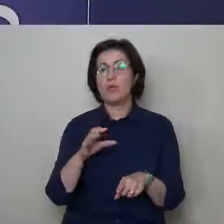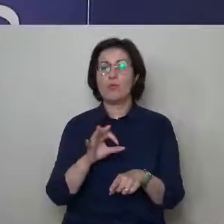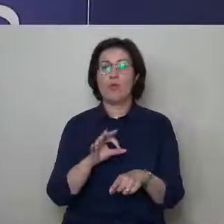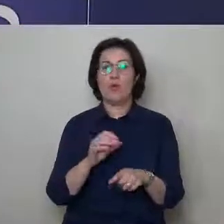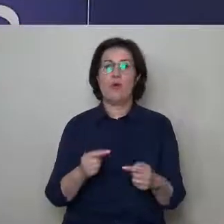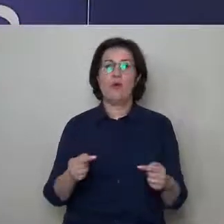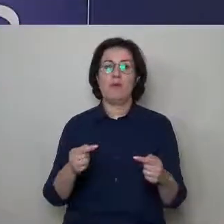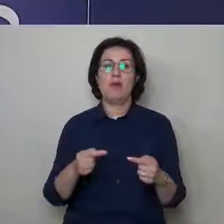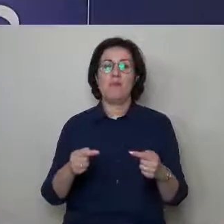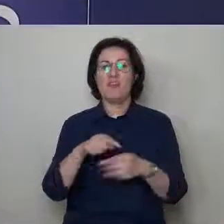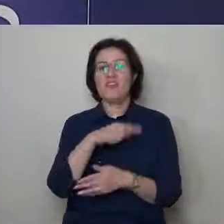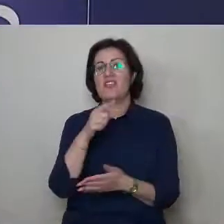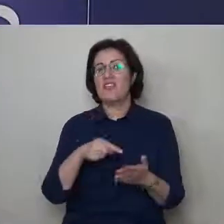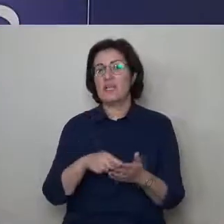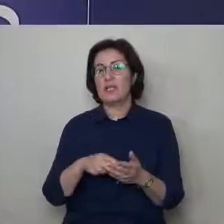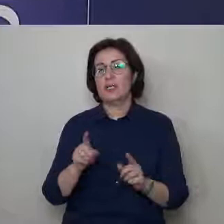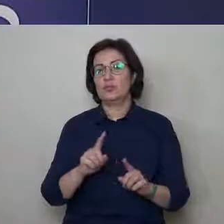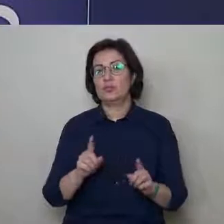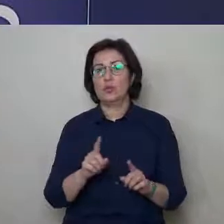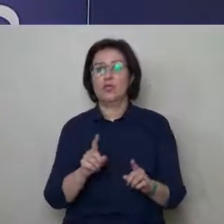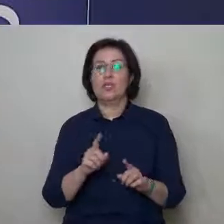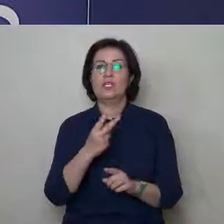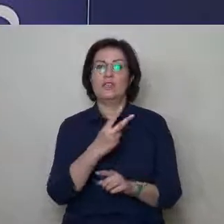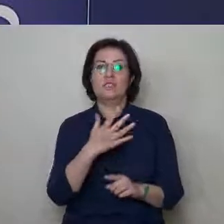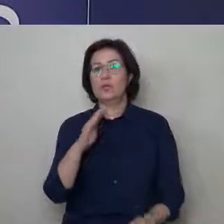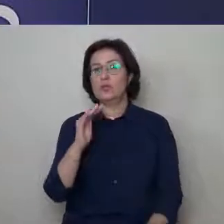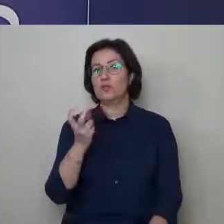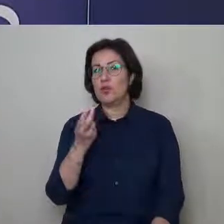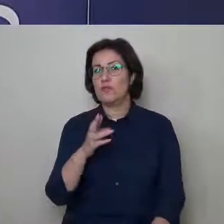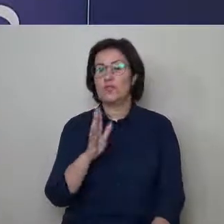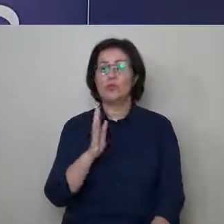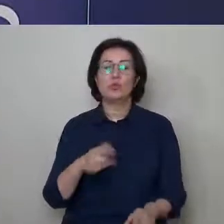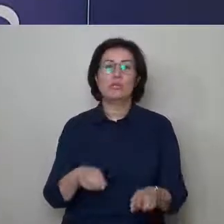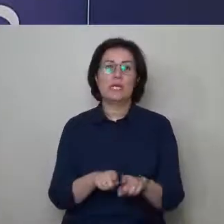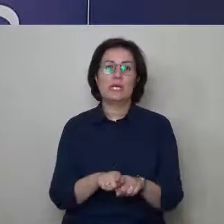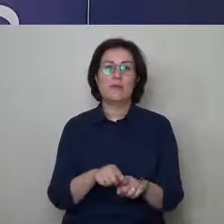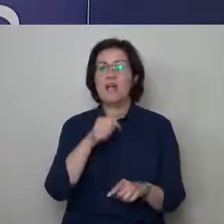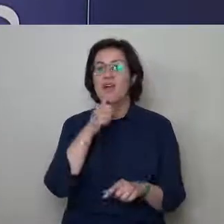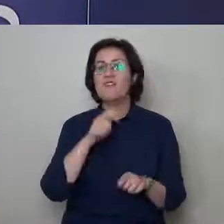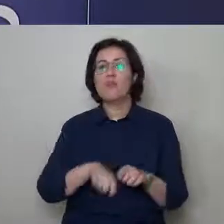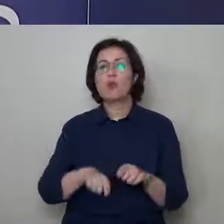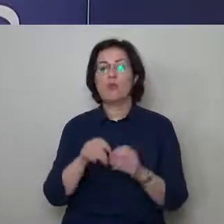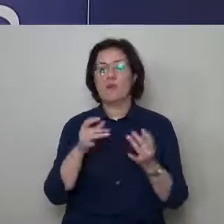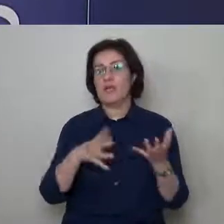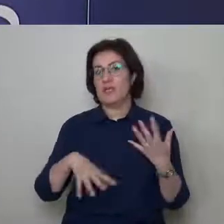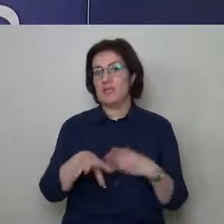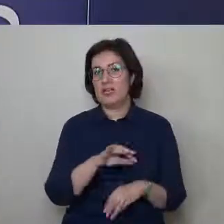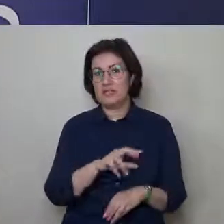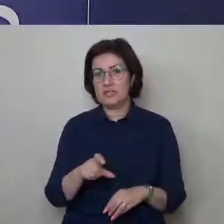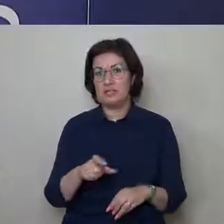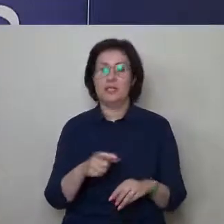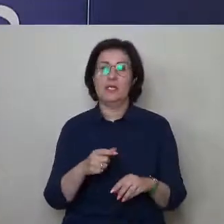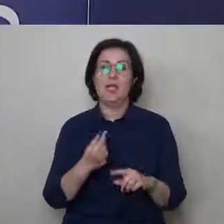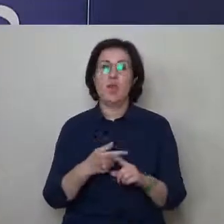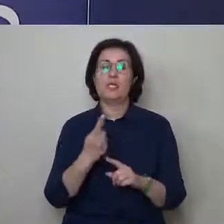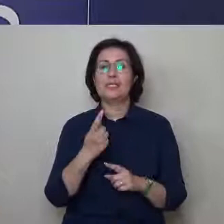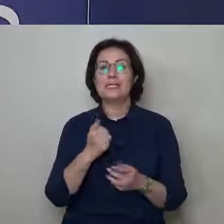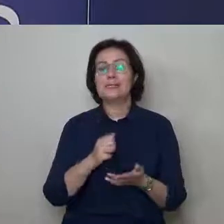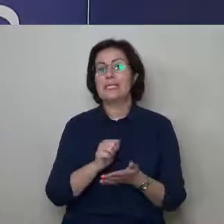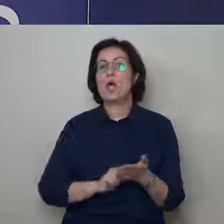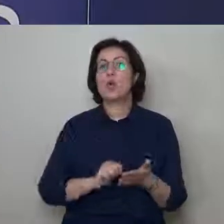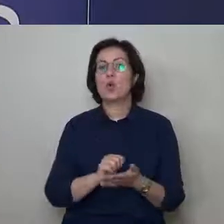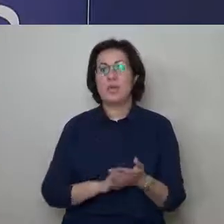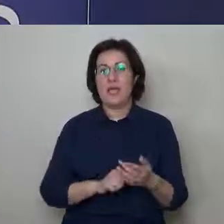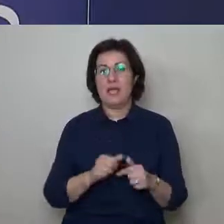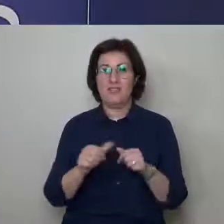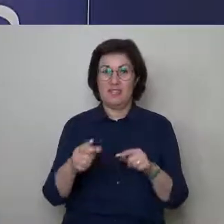and we said that it was quite a challenge. The 25th of October is going to be a challenge